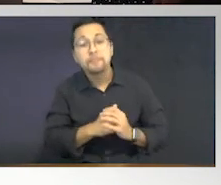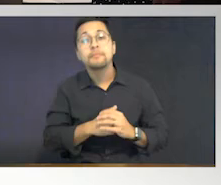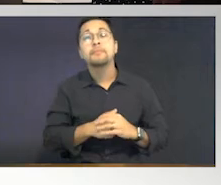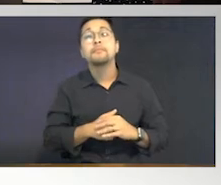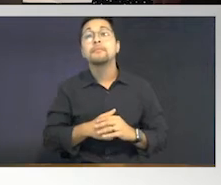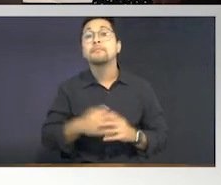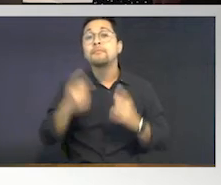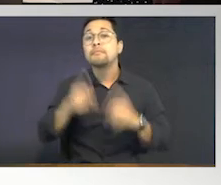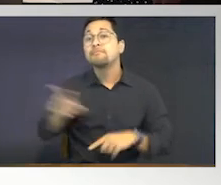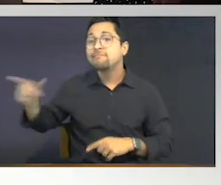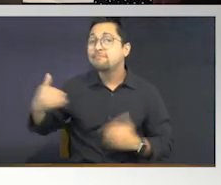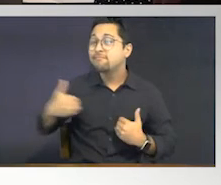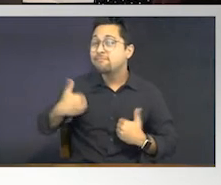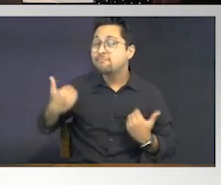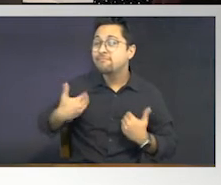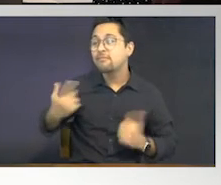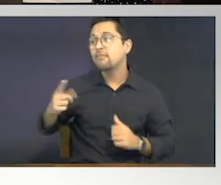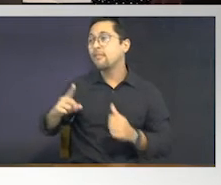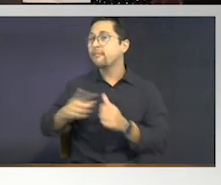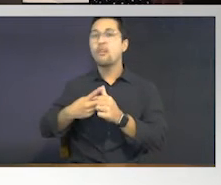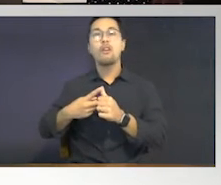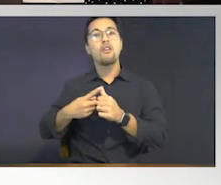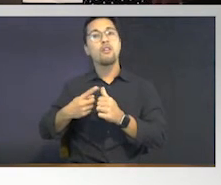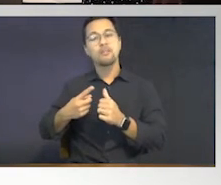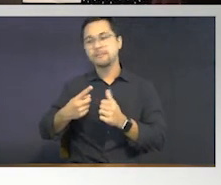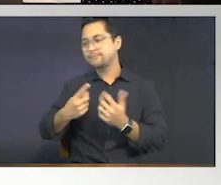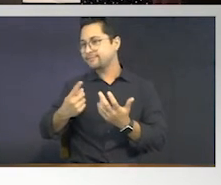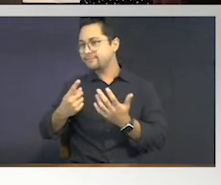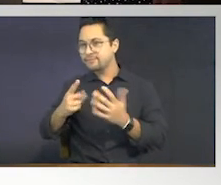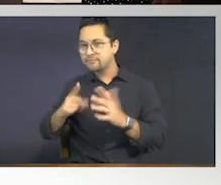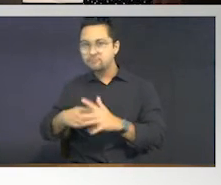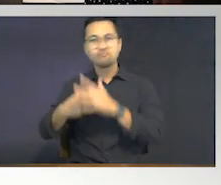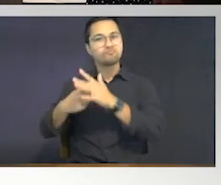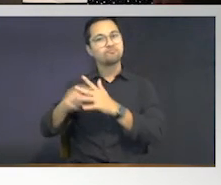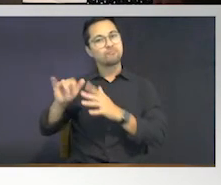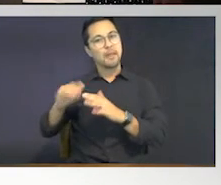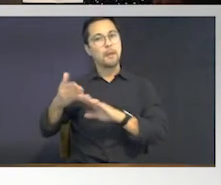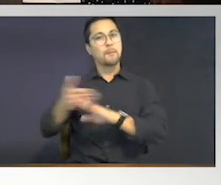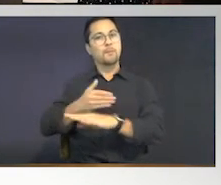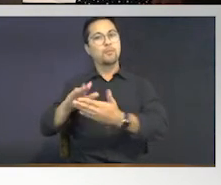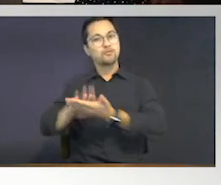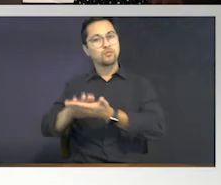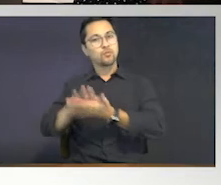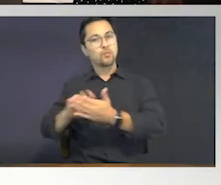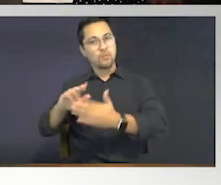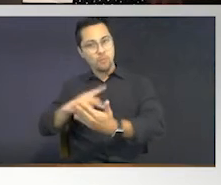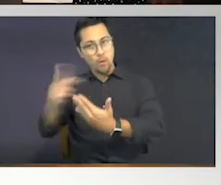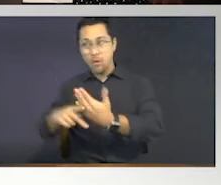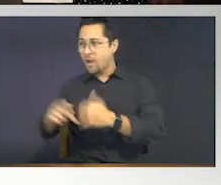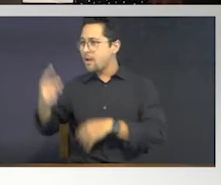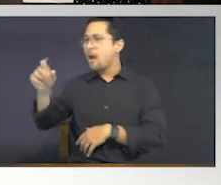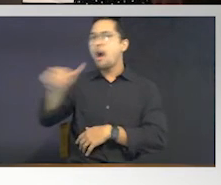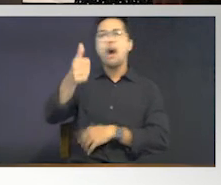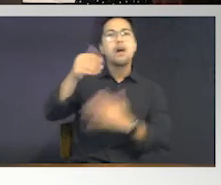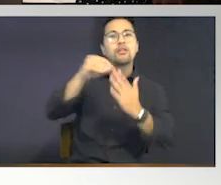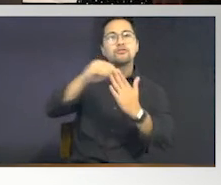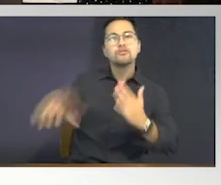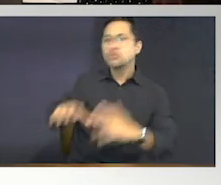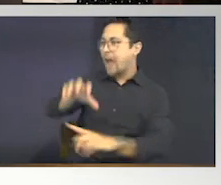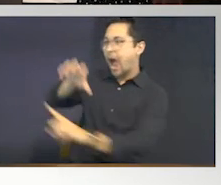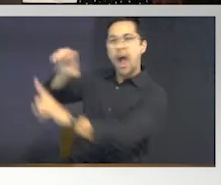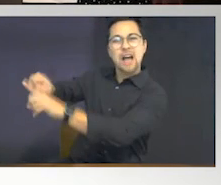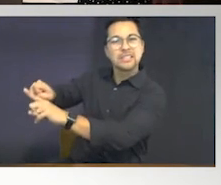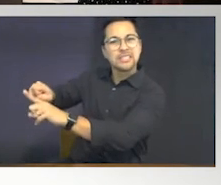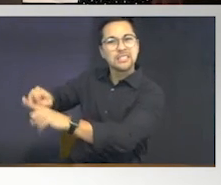When Jeremy was young, when he first started started the preschool program, he got bit by another student.